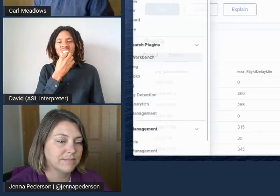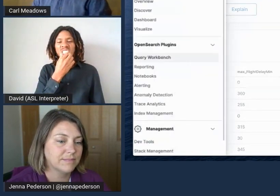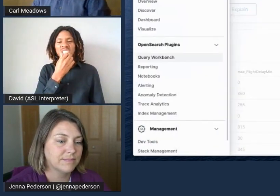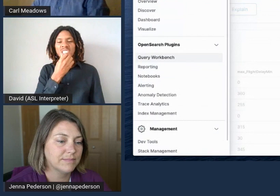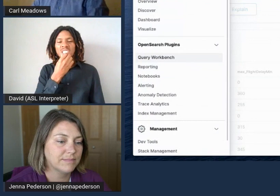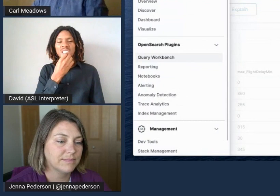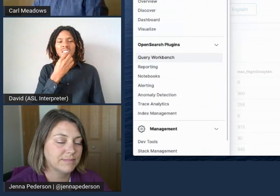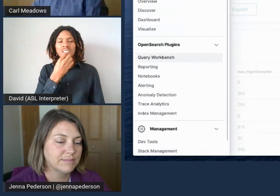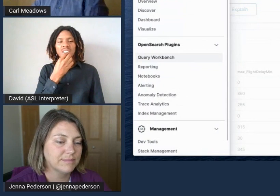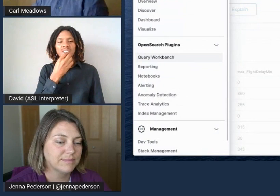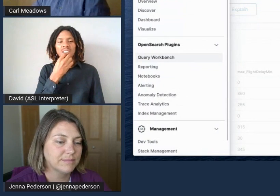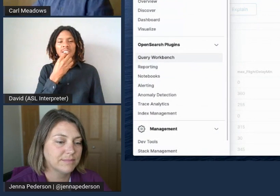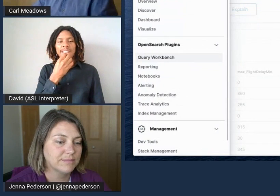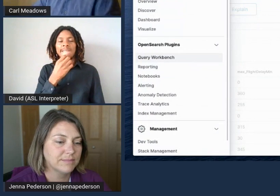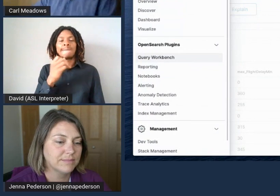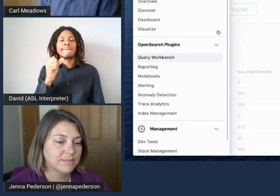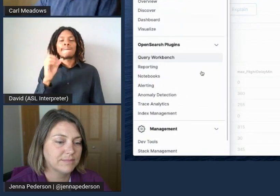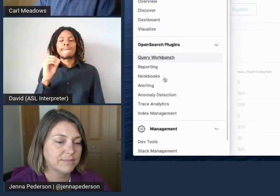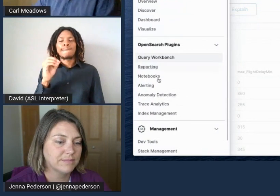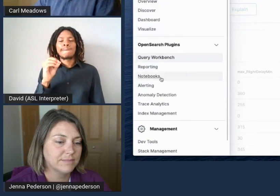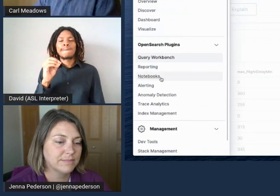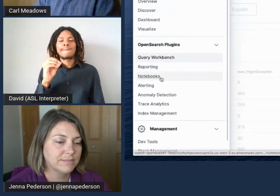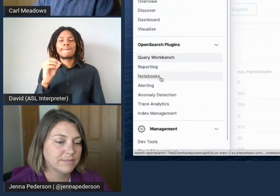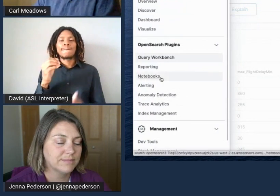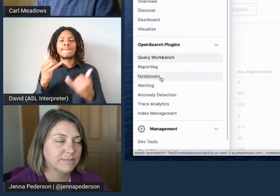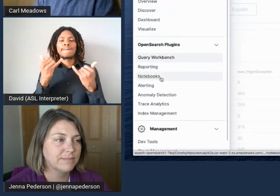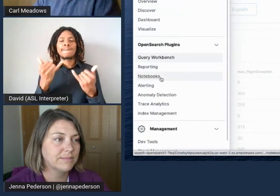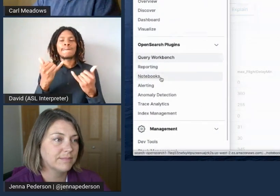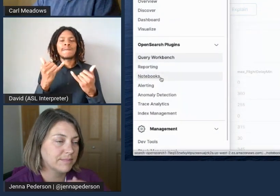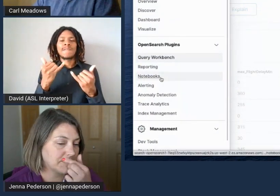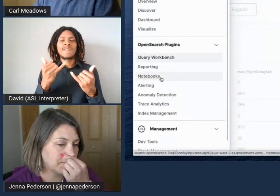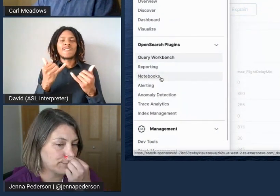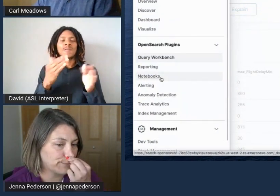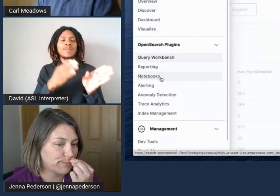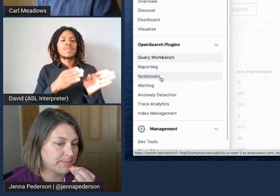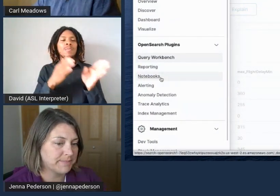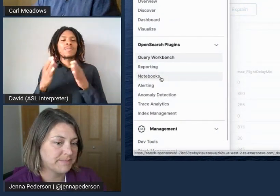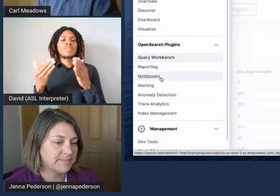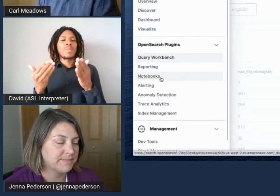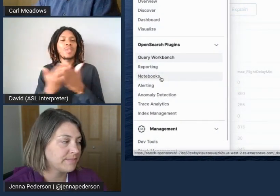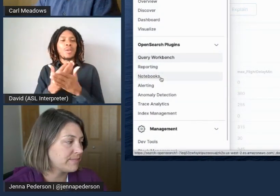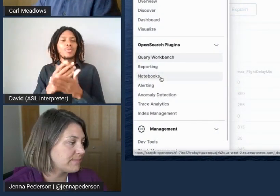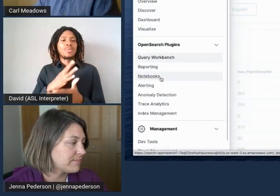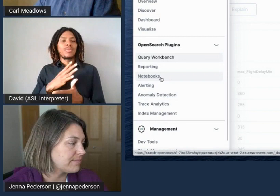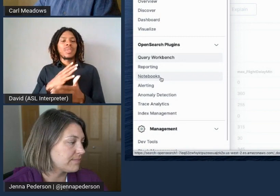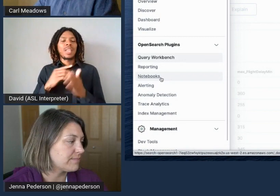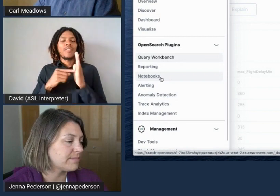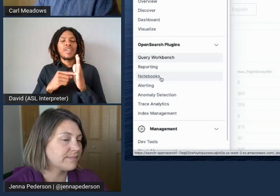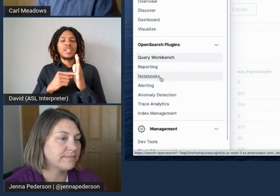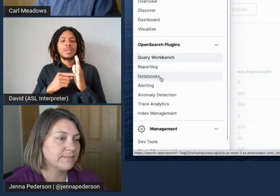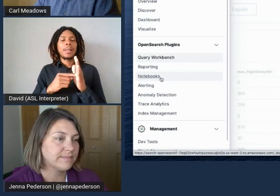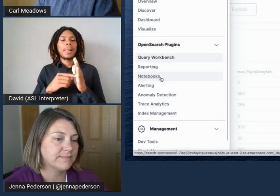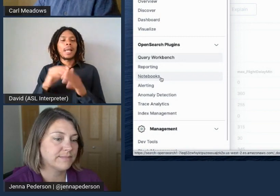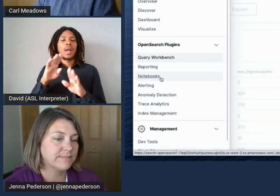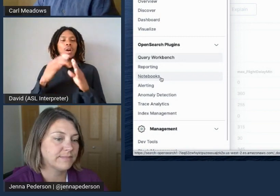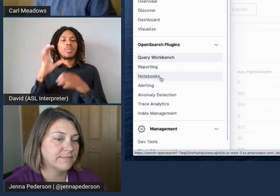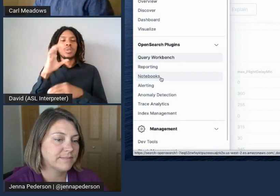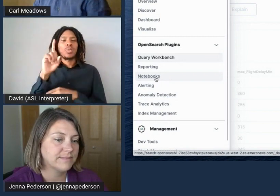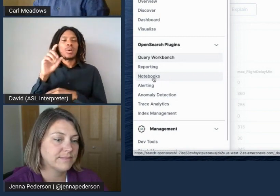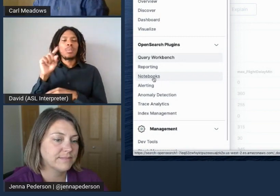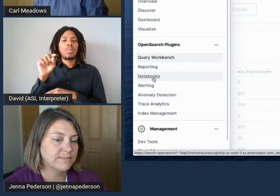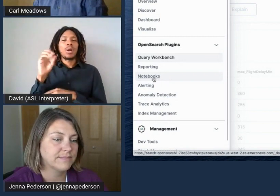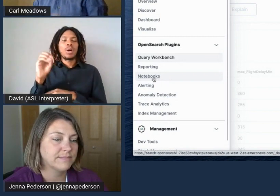So from there, let's jump over to another new feature that came out in OpenSearch 1.0, and this is called